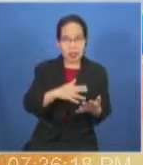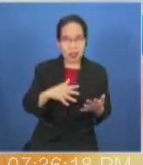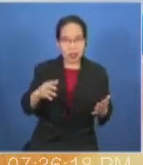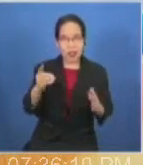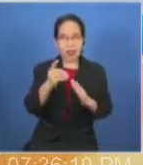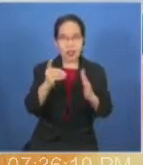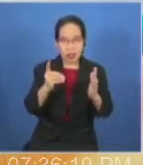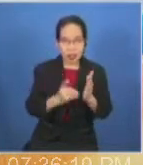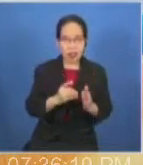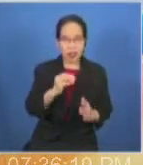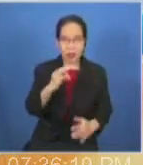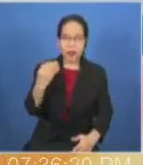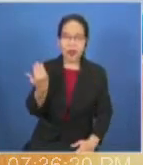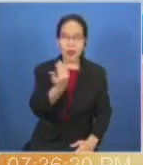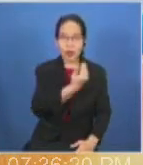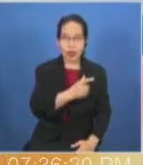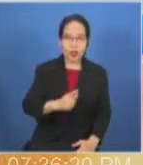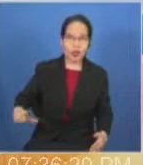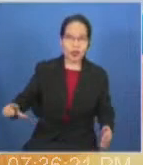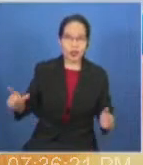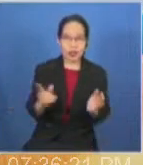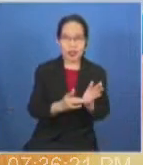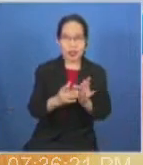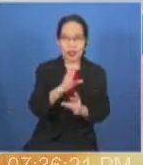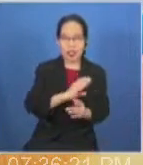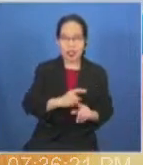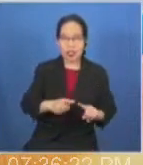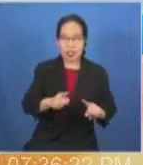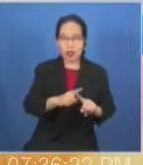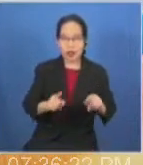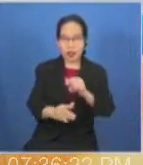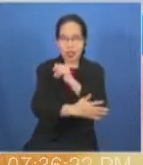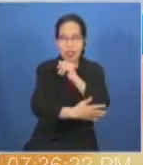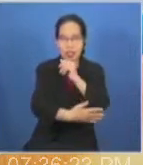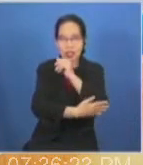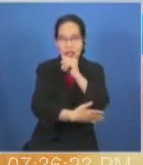wherein you can hear the doctrines of the Lord Jesus.